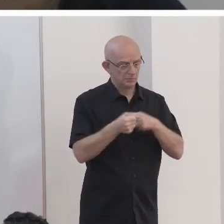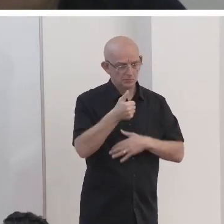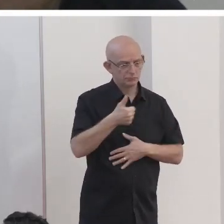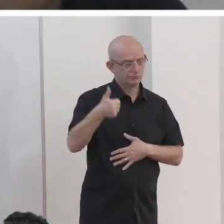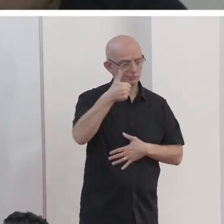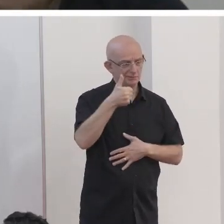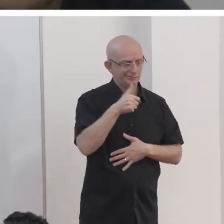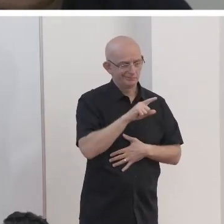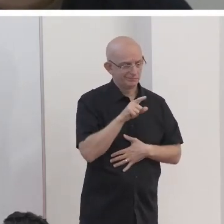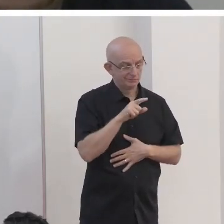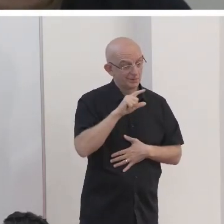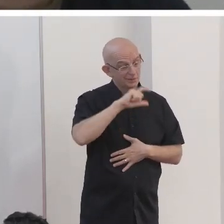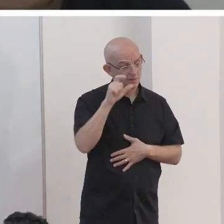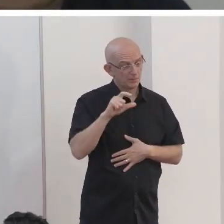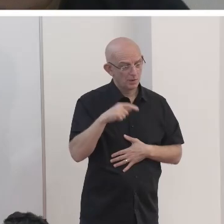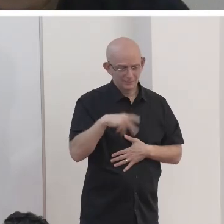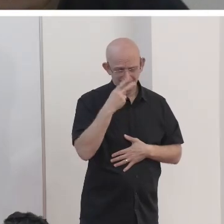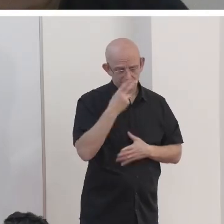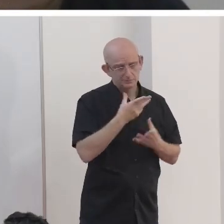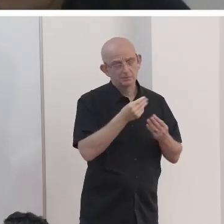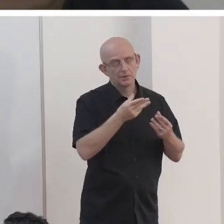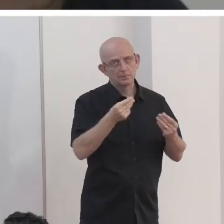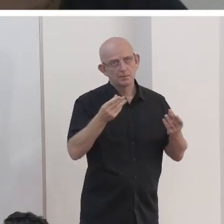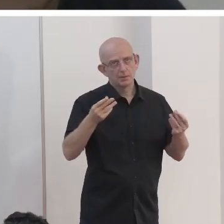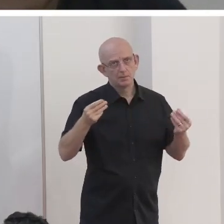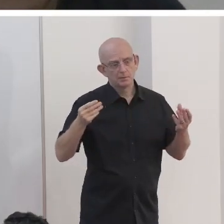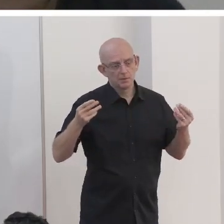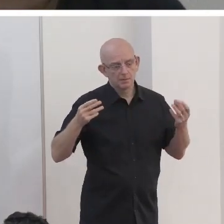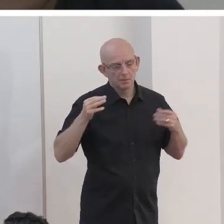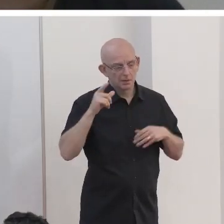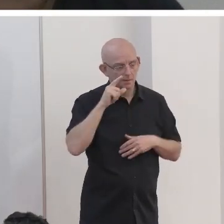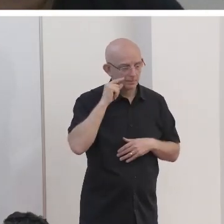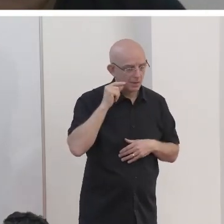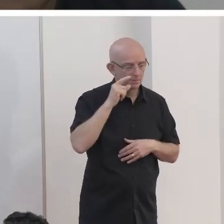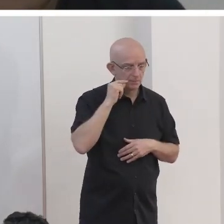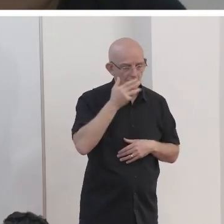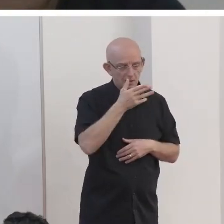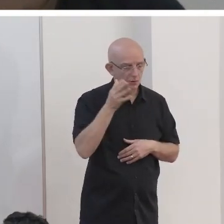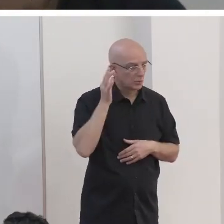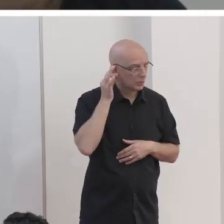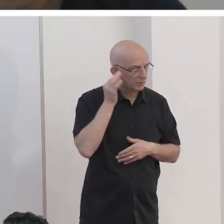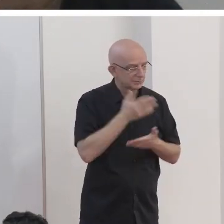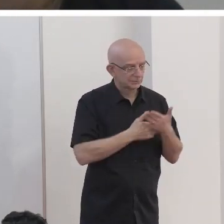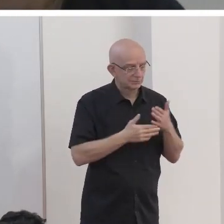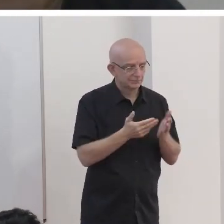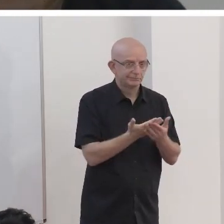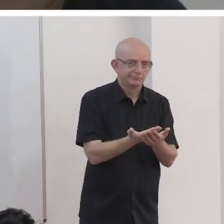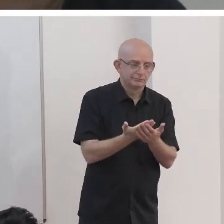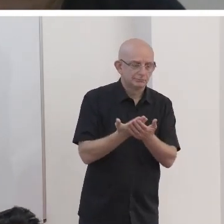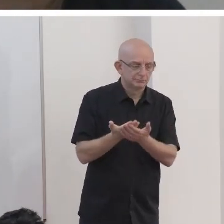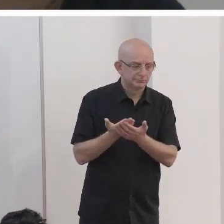road, singing on the road. So their such kind of cases are very horrible, very